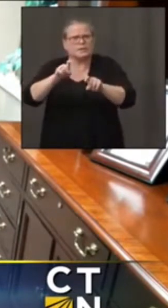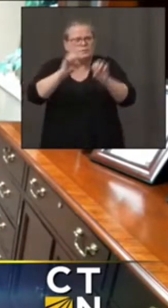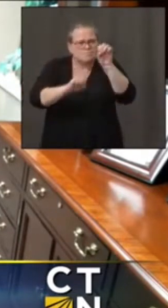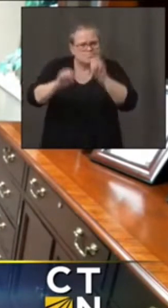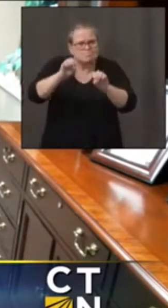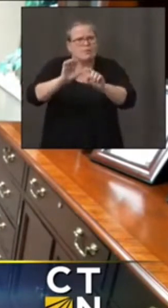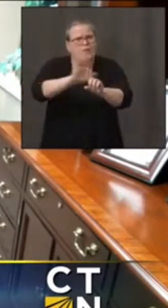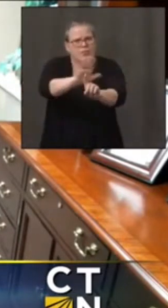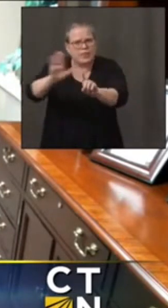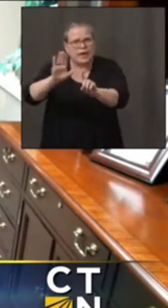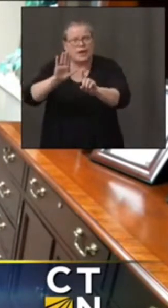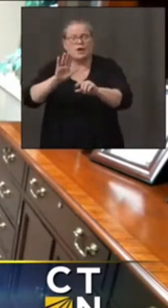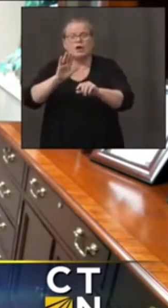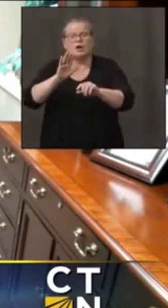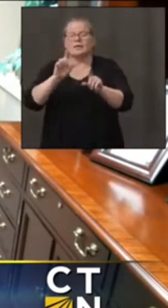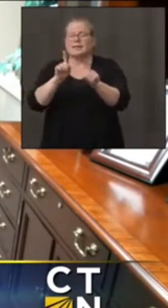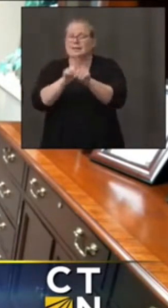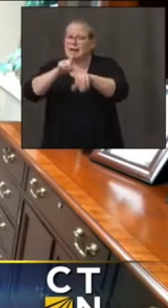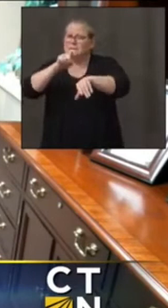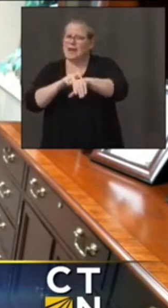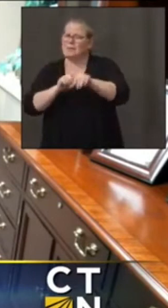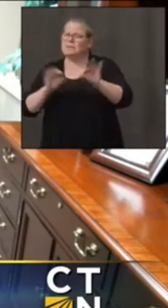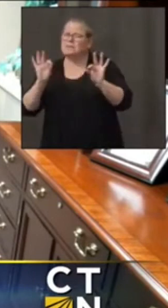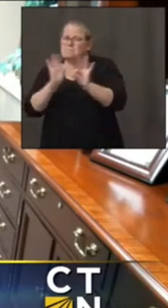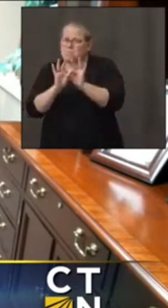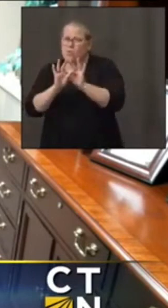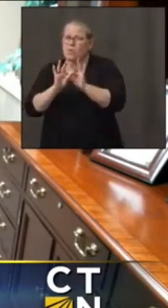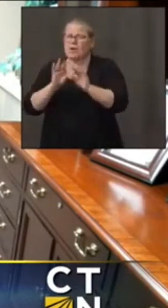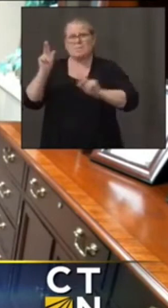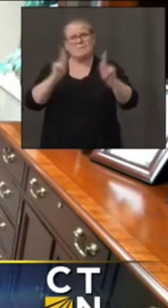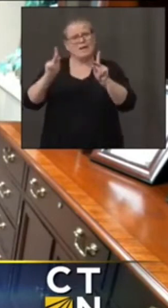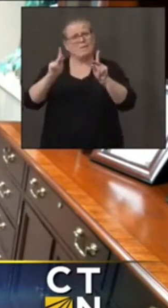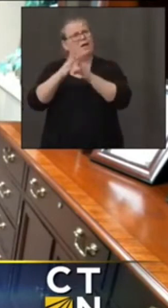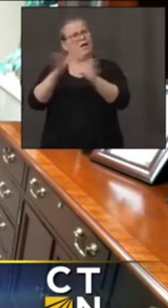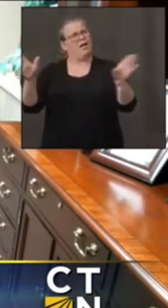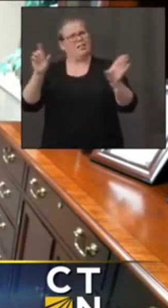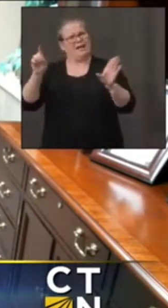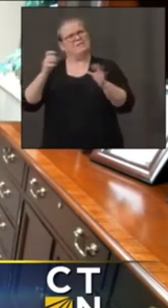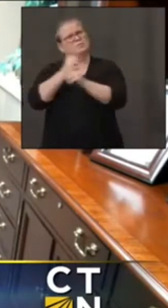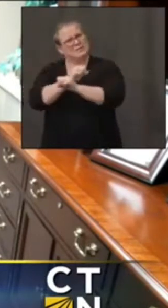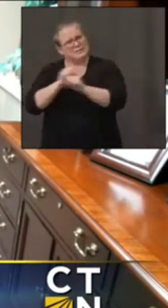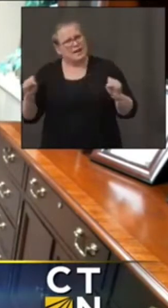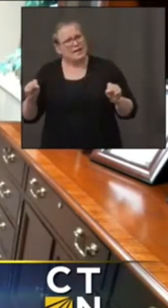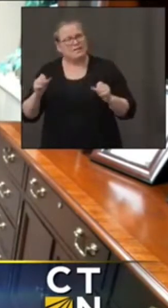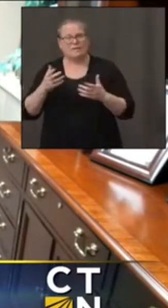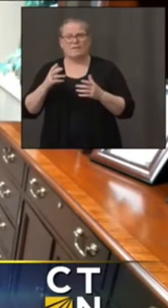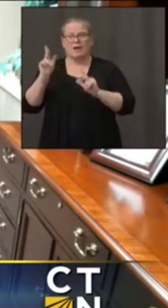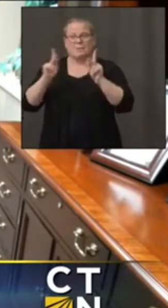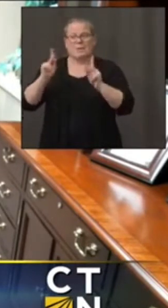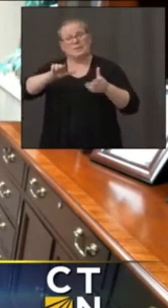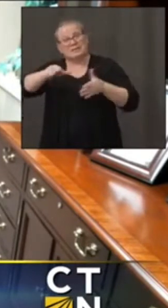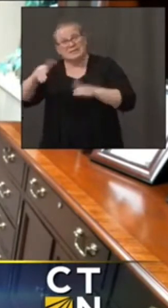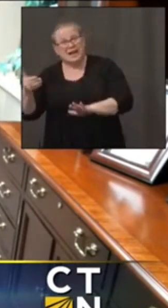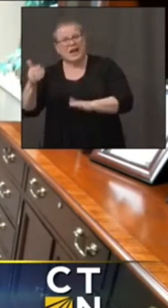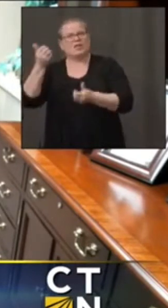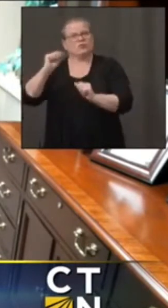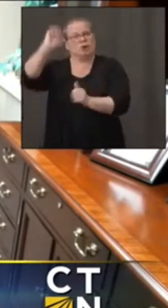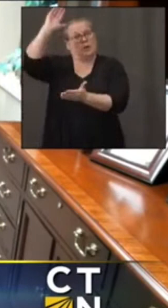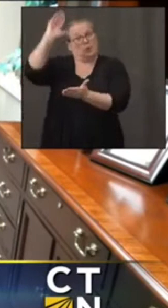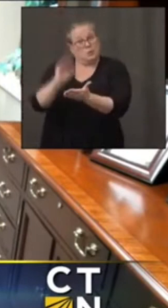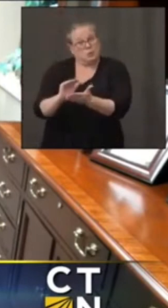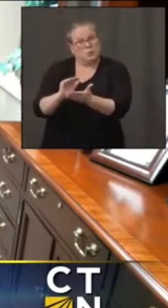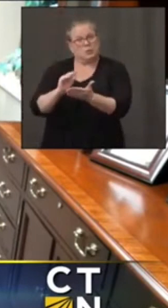upon us to keep the population as safe as possible, avoid as many deaths as possible and as much morbidity